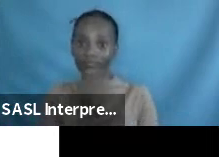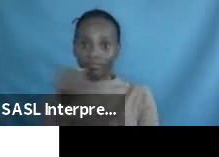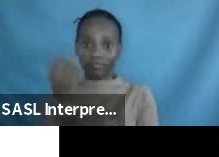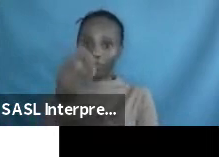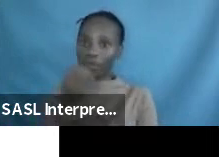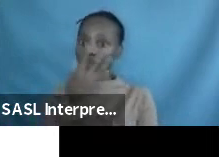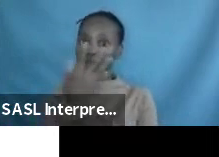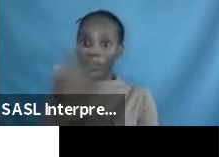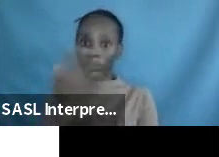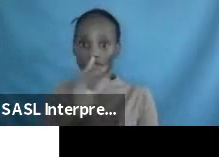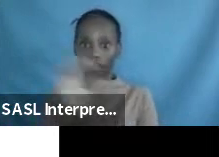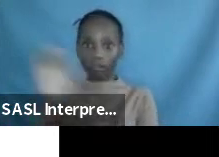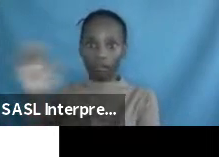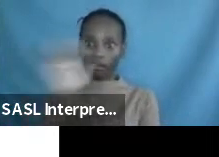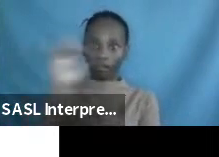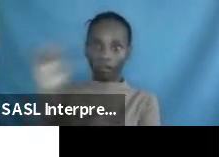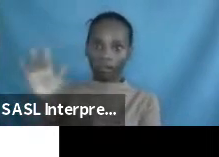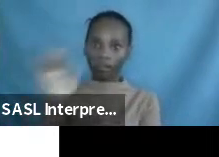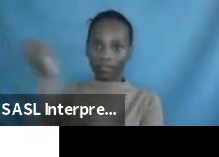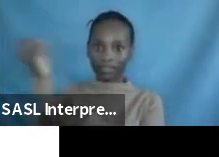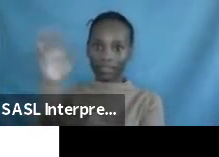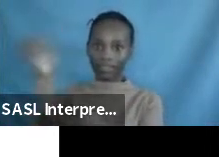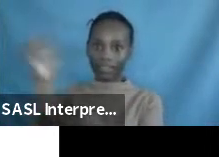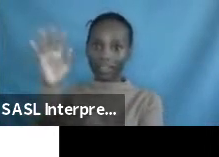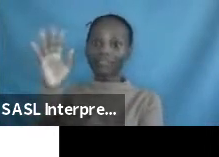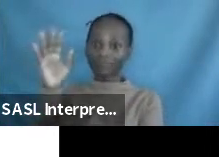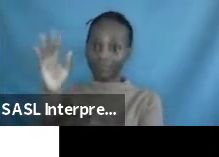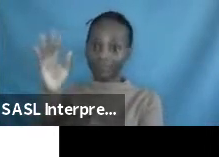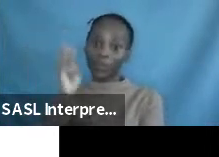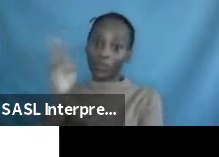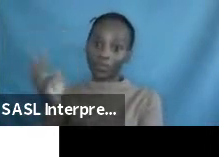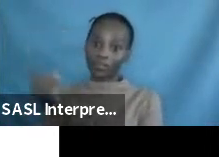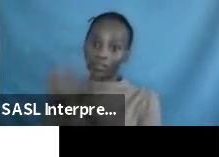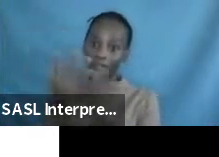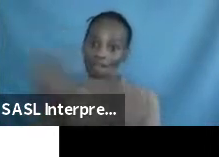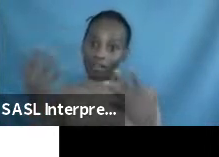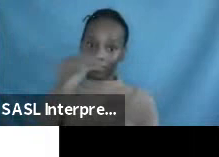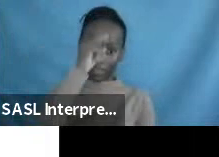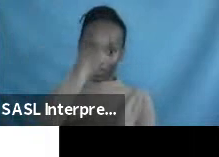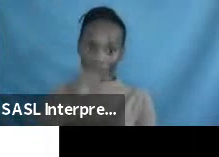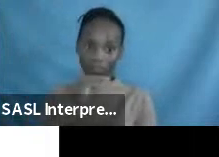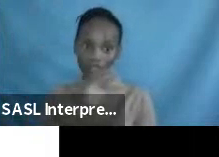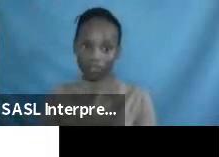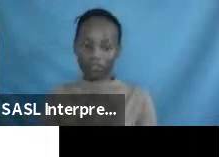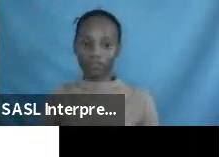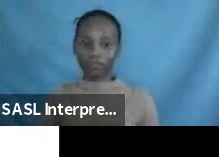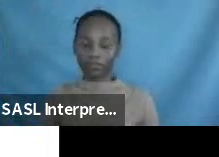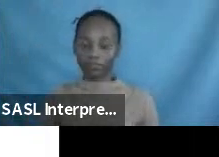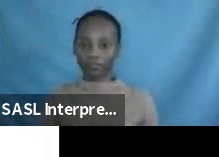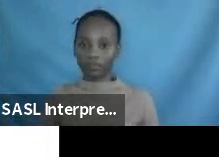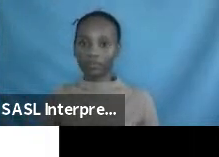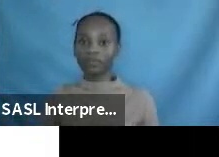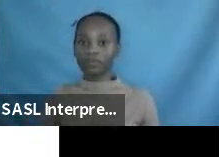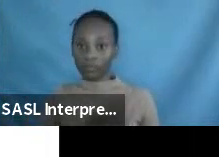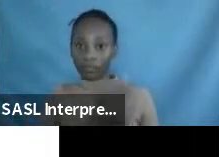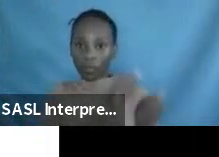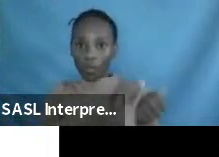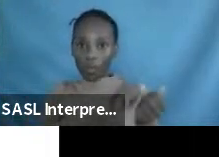are in front of us. If you look at the dish washing liquid that you see in front of us,